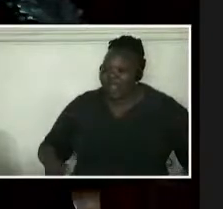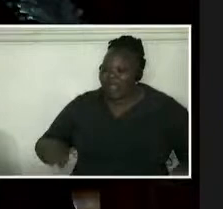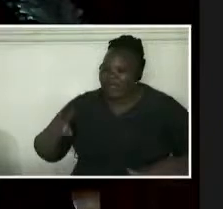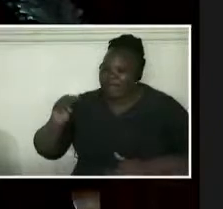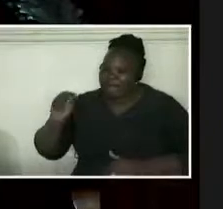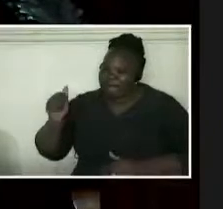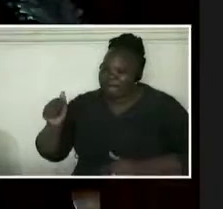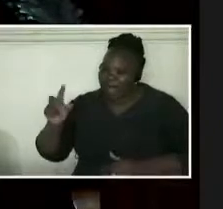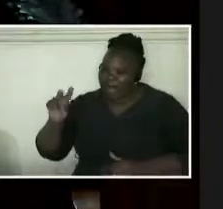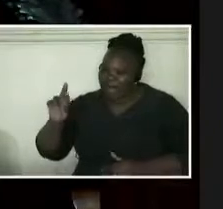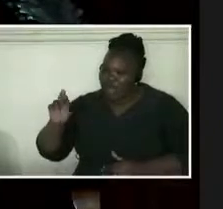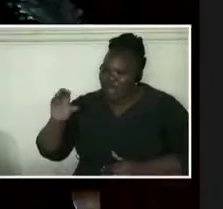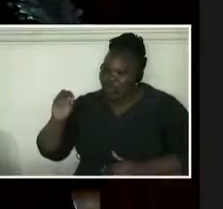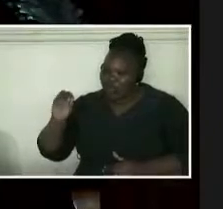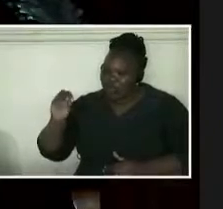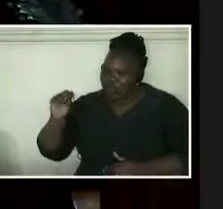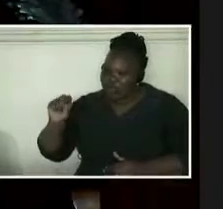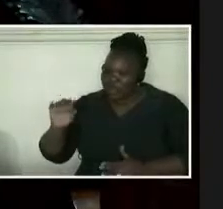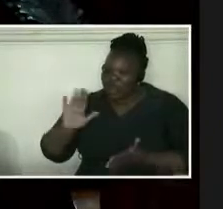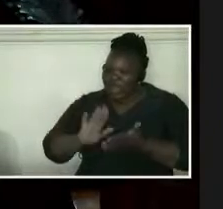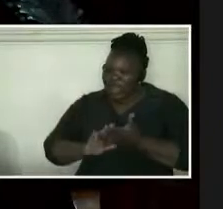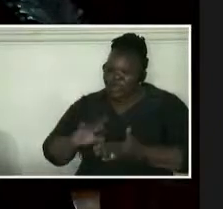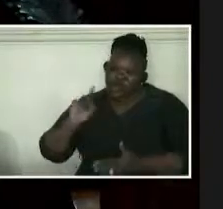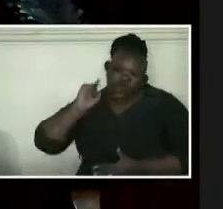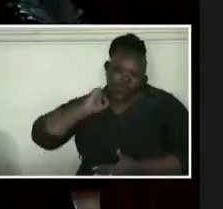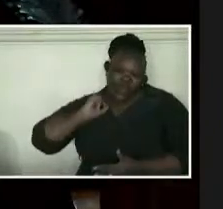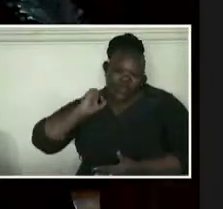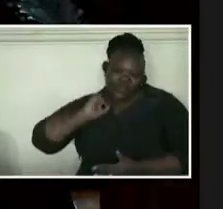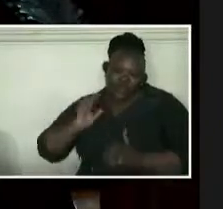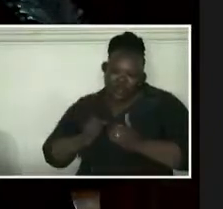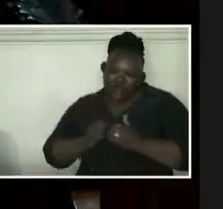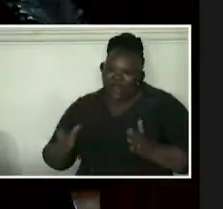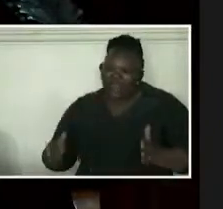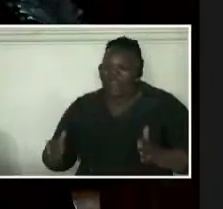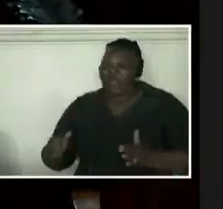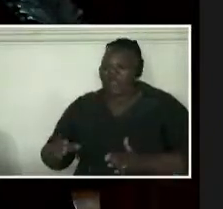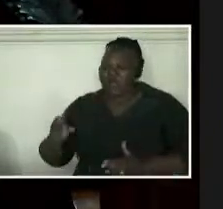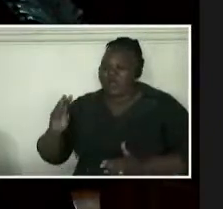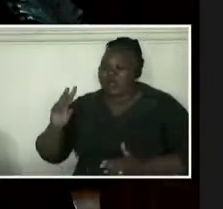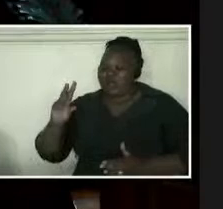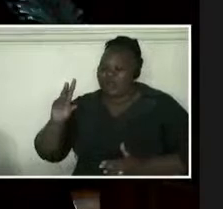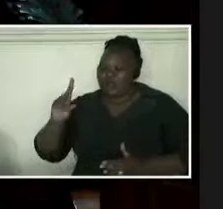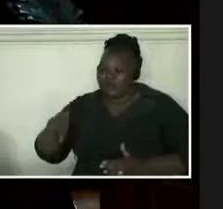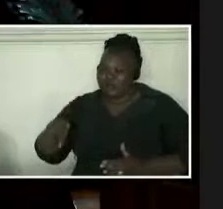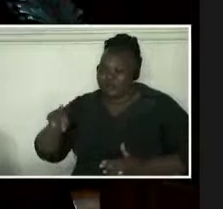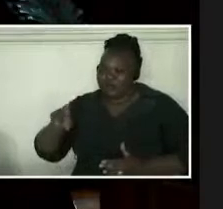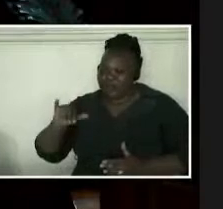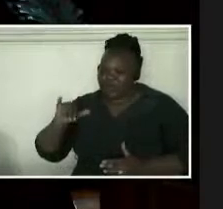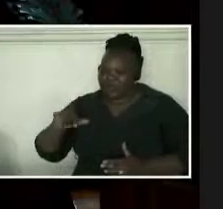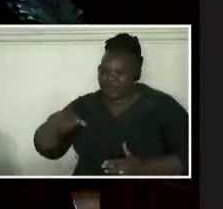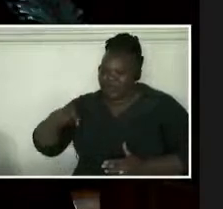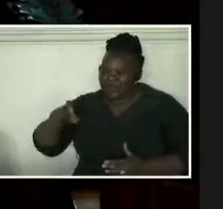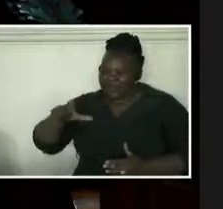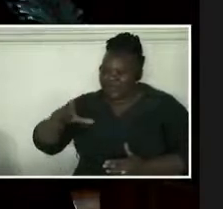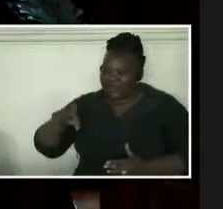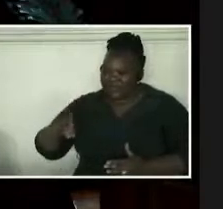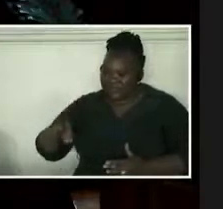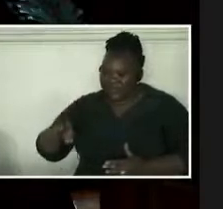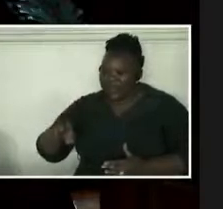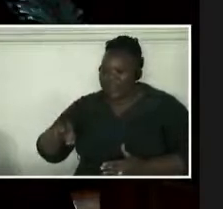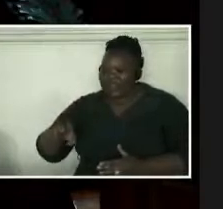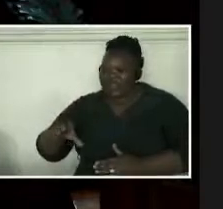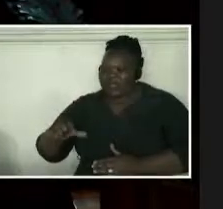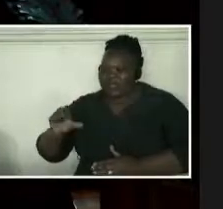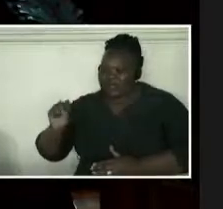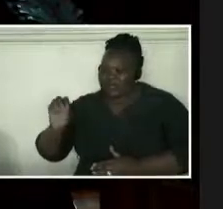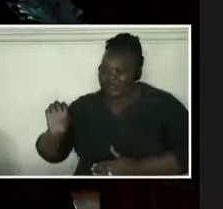implementing with the pixley guy inside of the businesses that started working about a month ago the availability of medicine